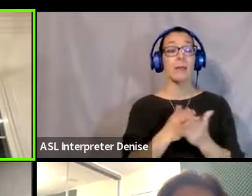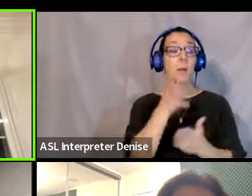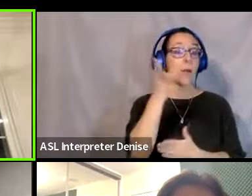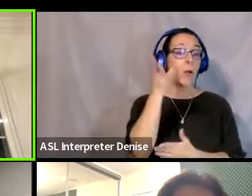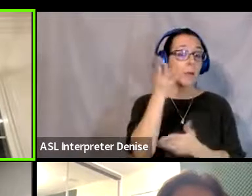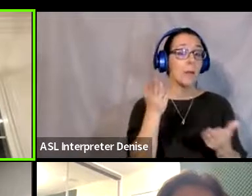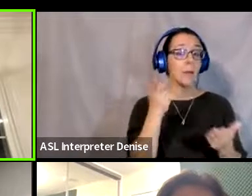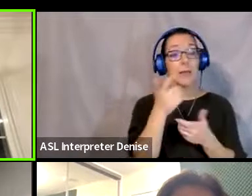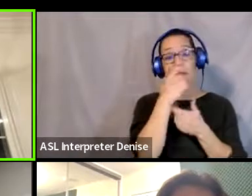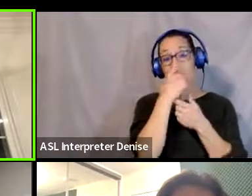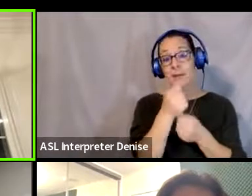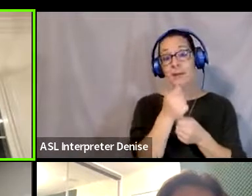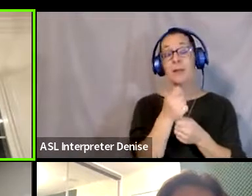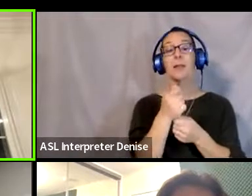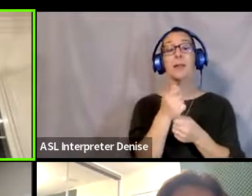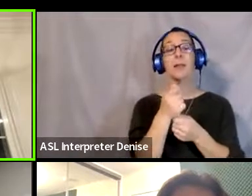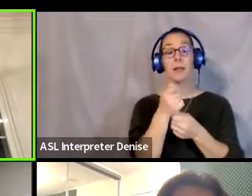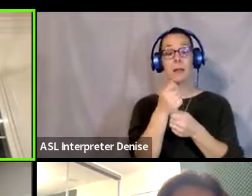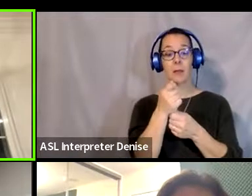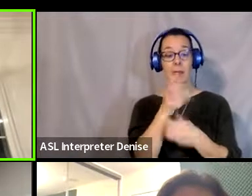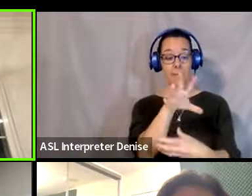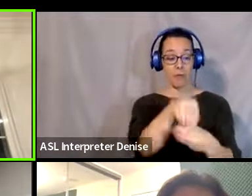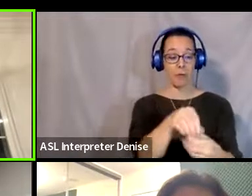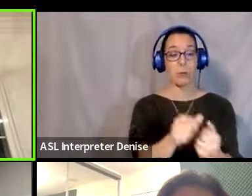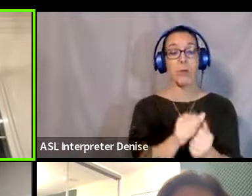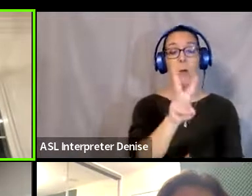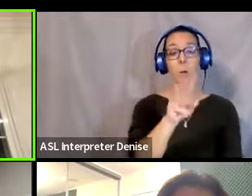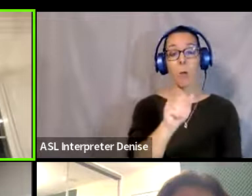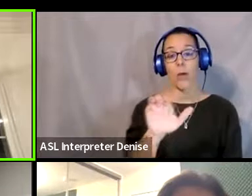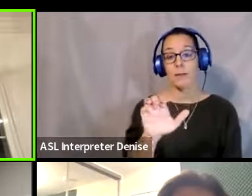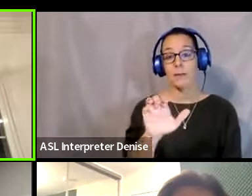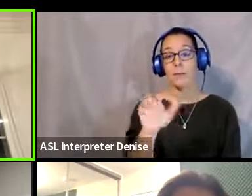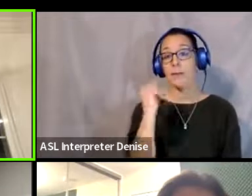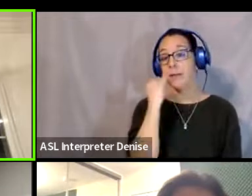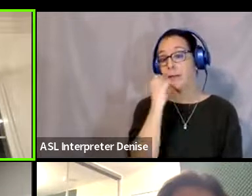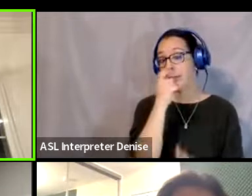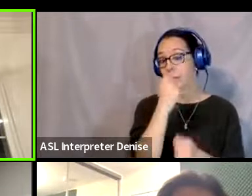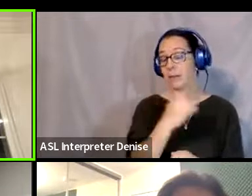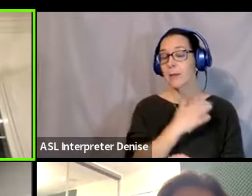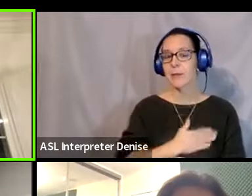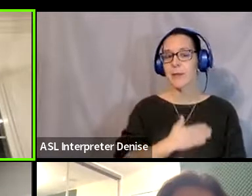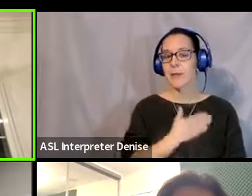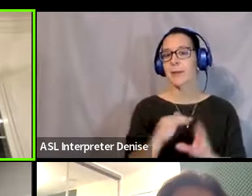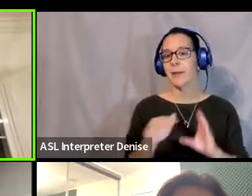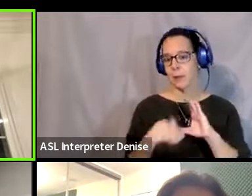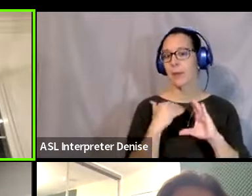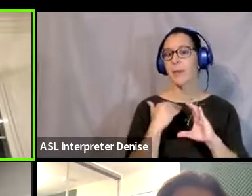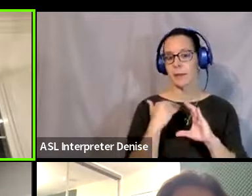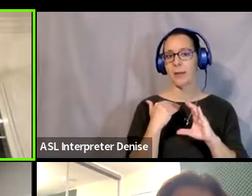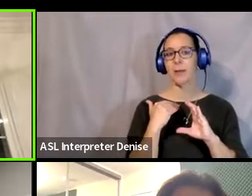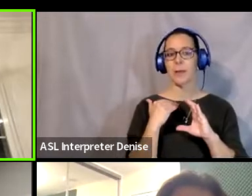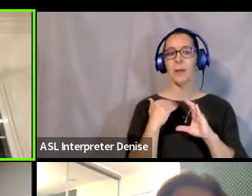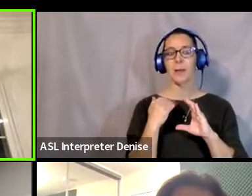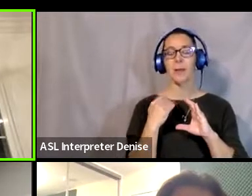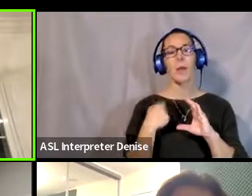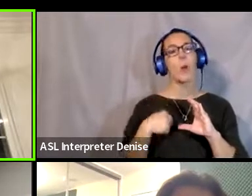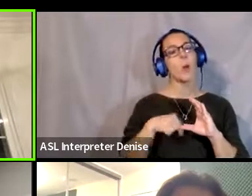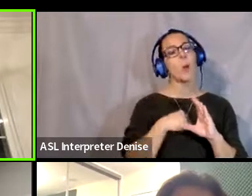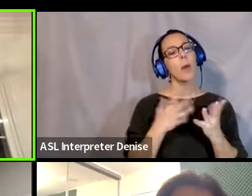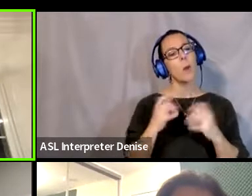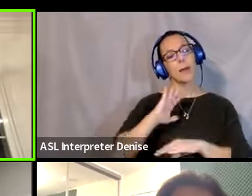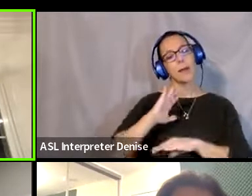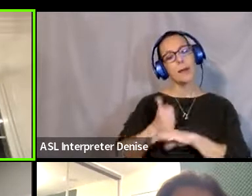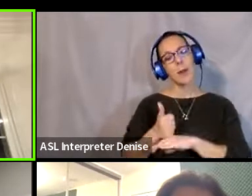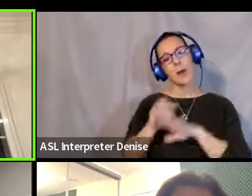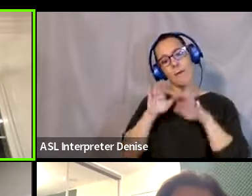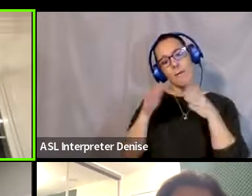taking part in WASC, please send me an email, because we would like to be able to develop a focus group for